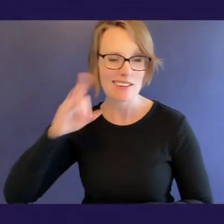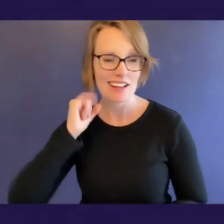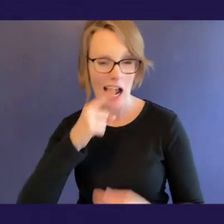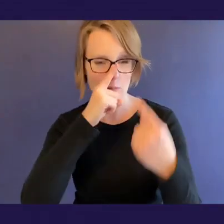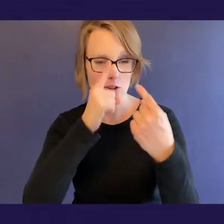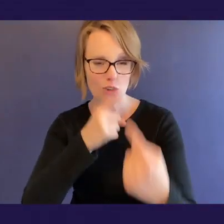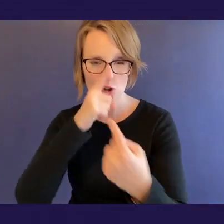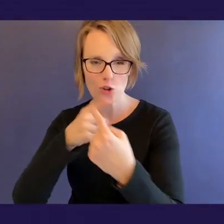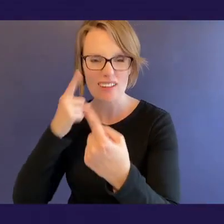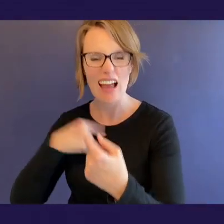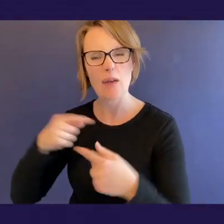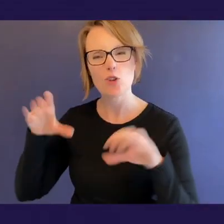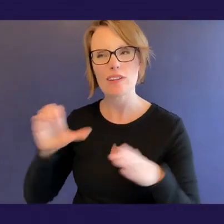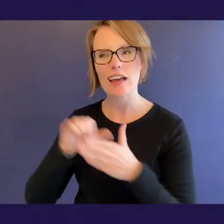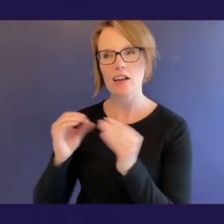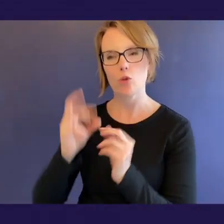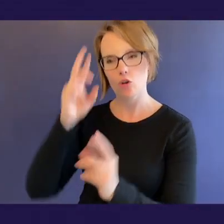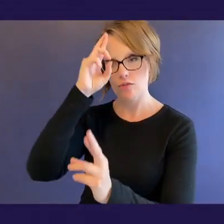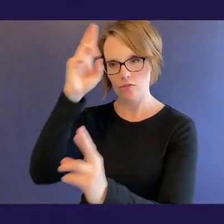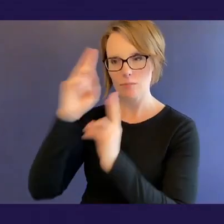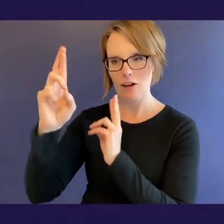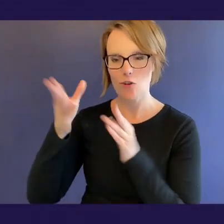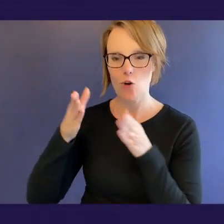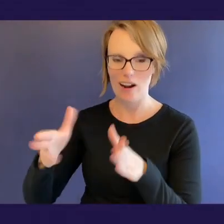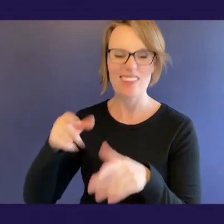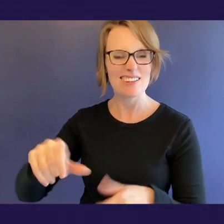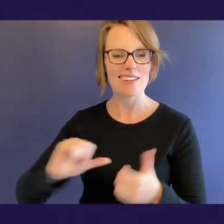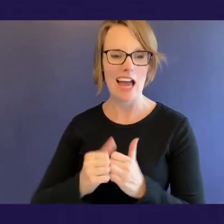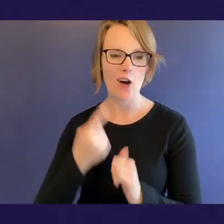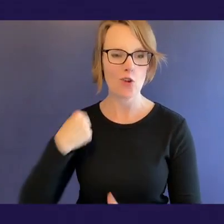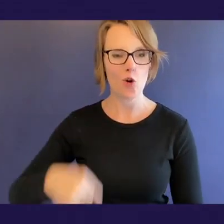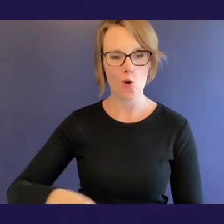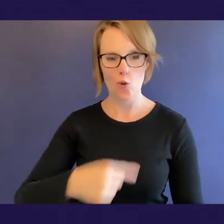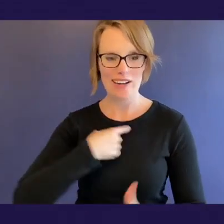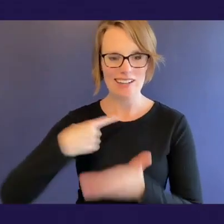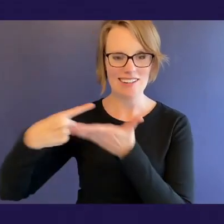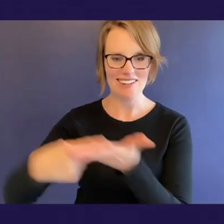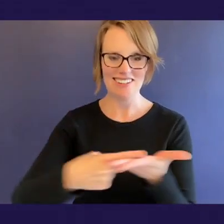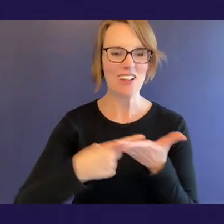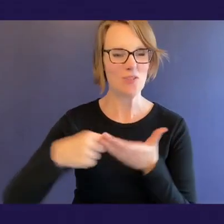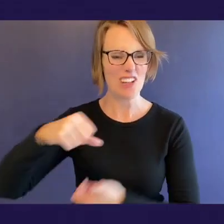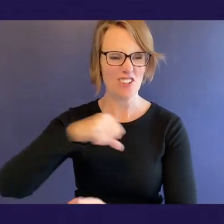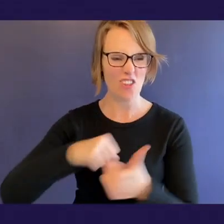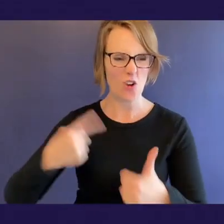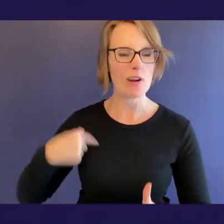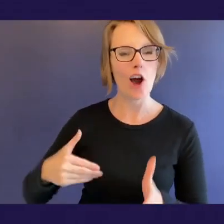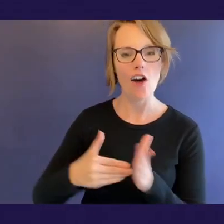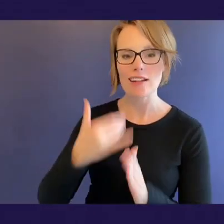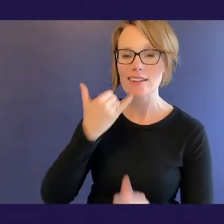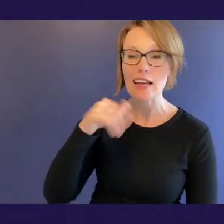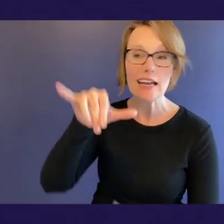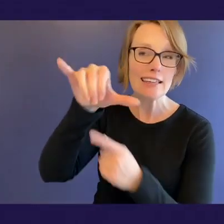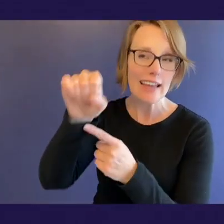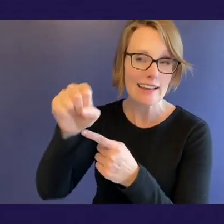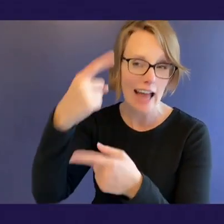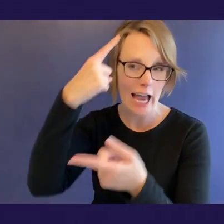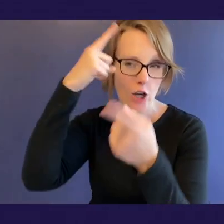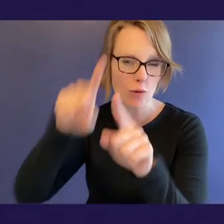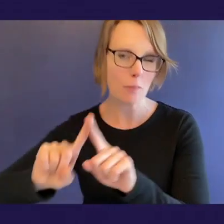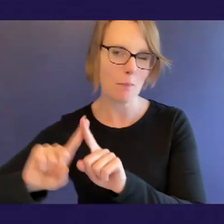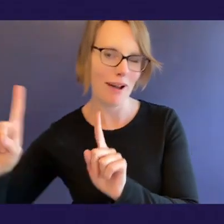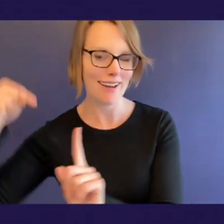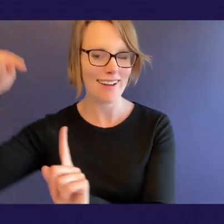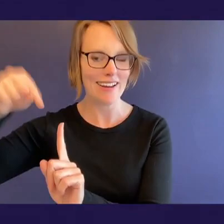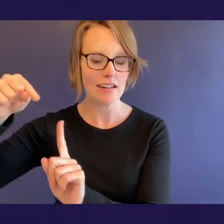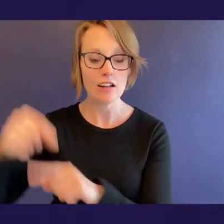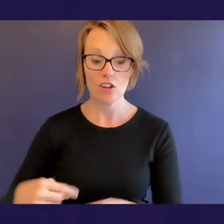and scientists talk to each other. It's a lot of yes-anding. So how I will yes-and